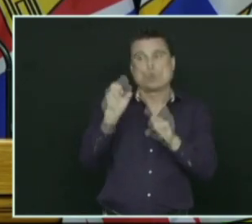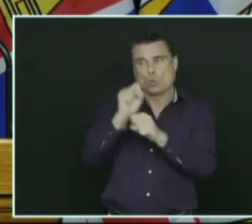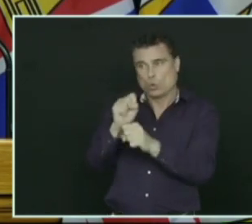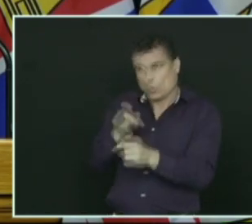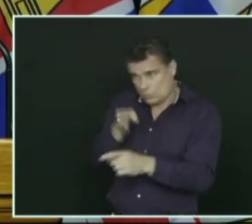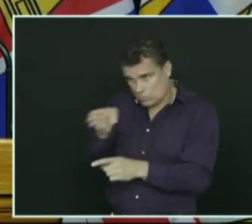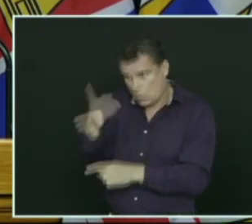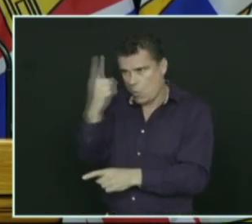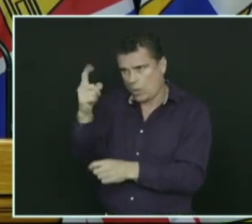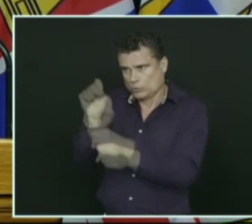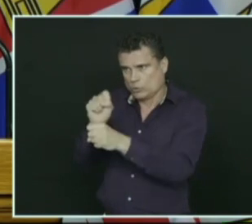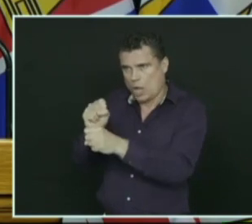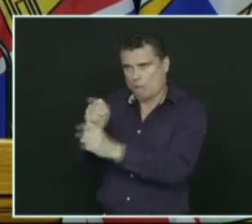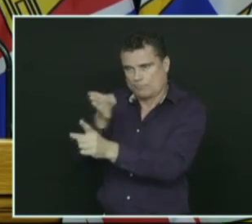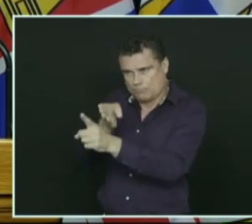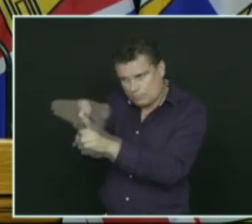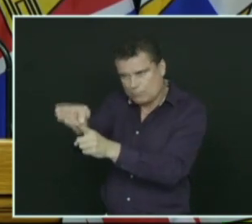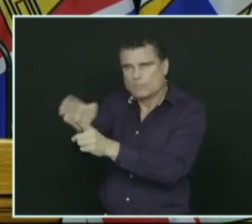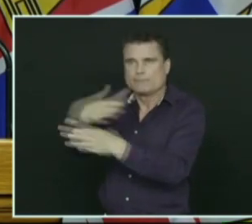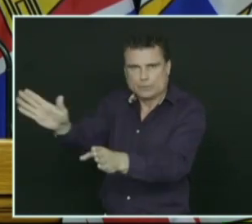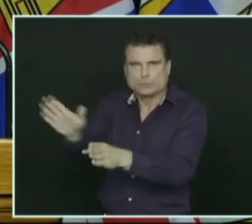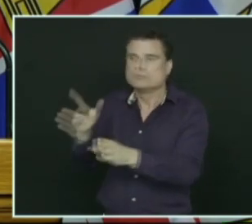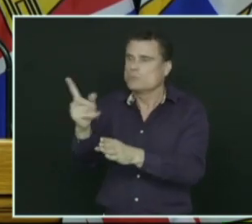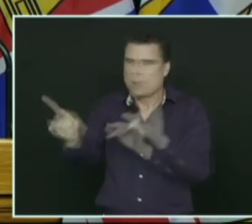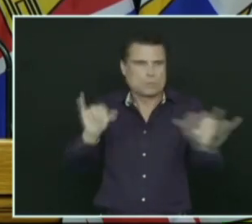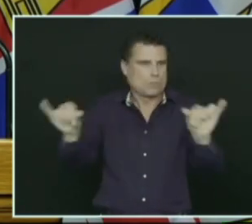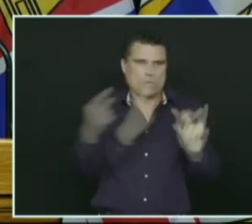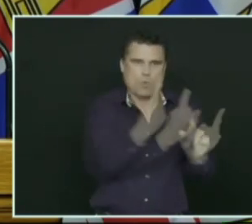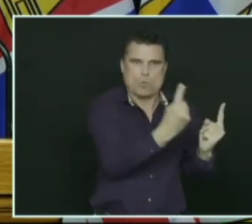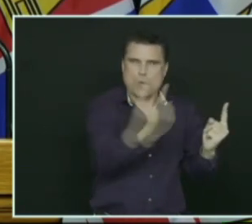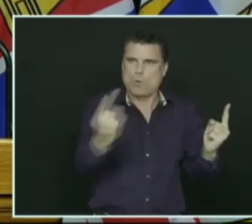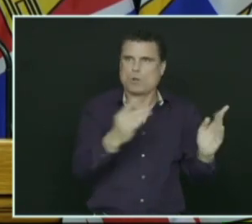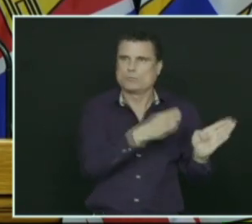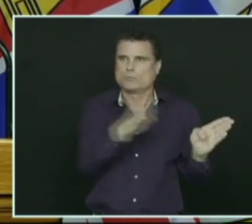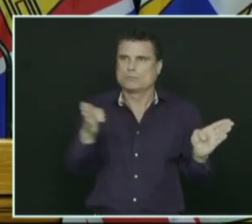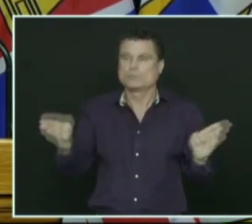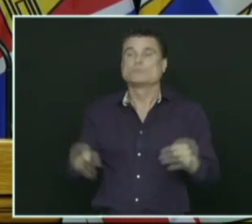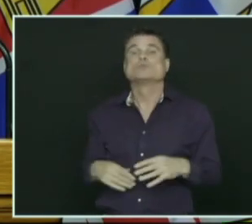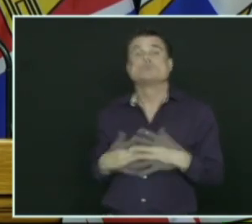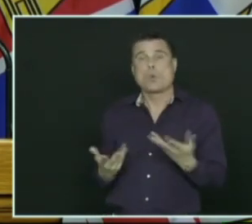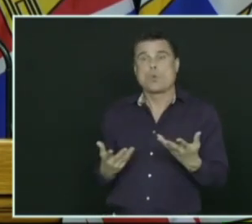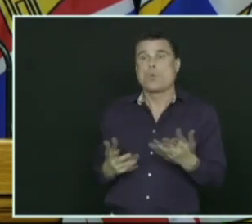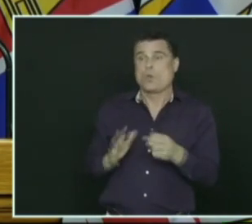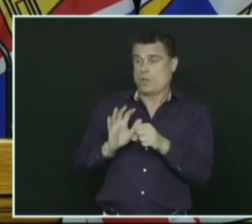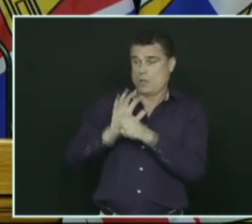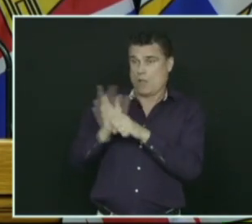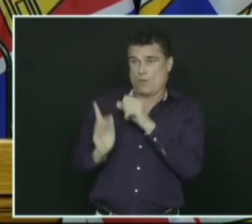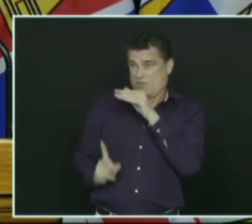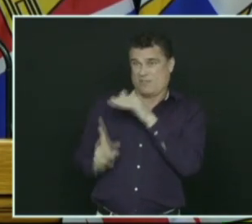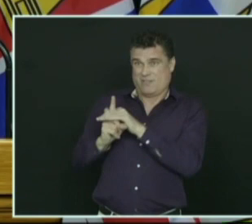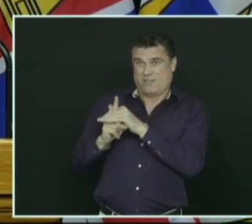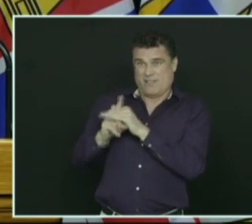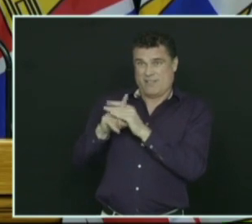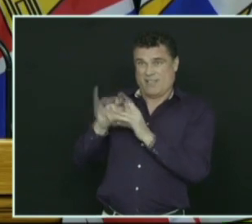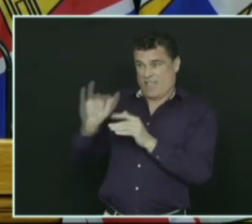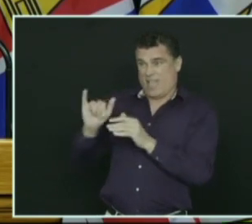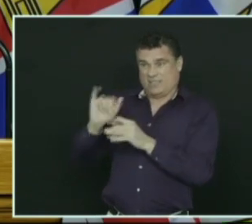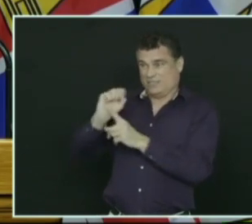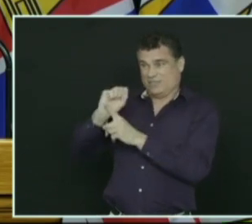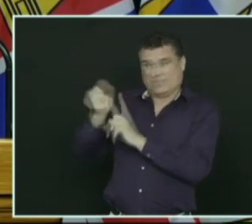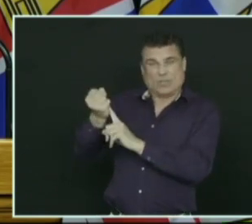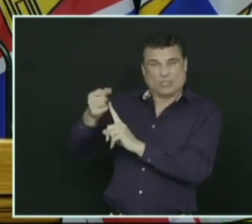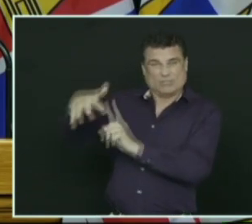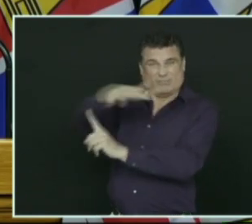vast majority of people are doing the right things, and that we need to give people the understanding and the means to do the right things. So rather